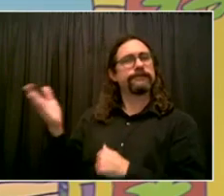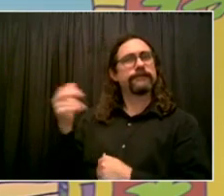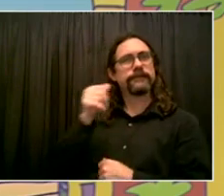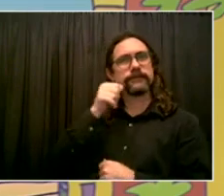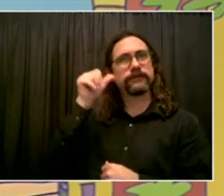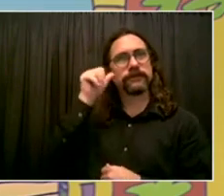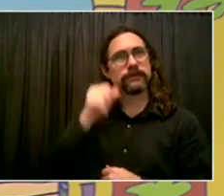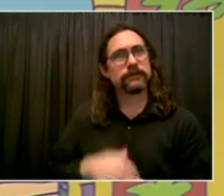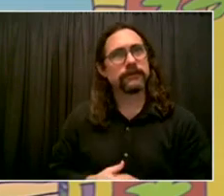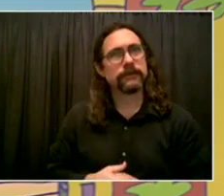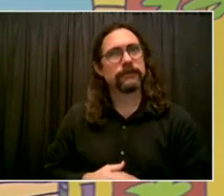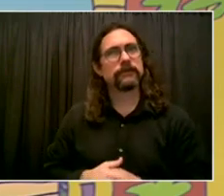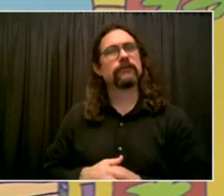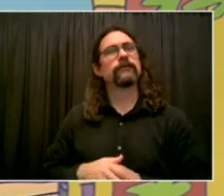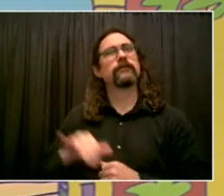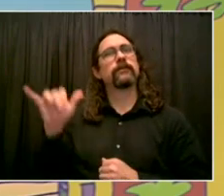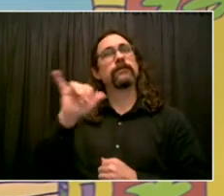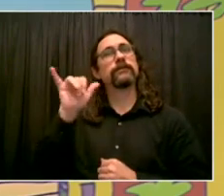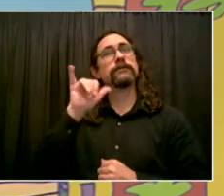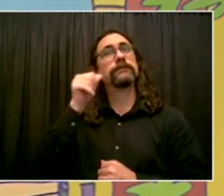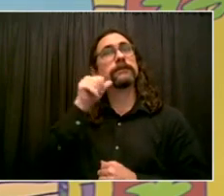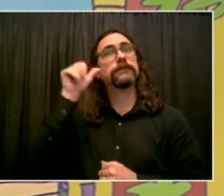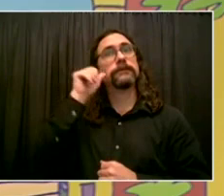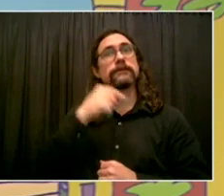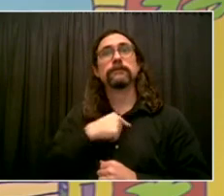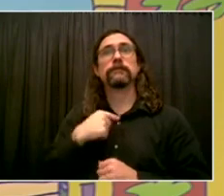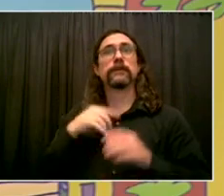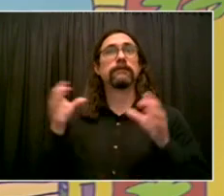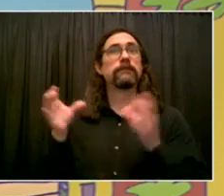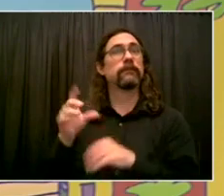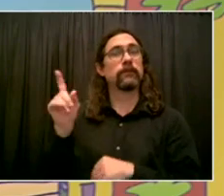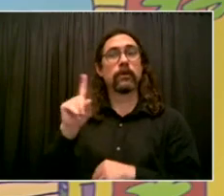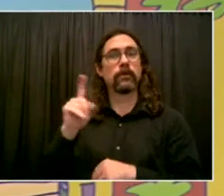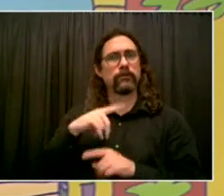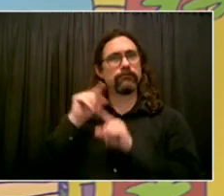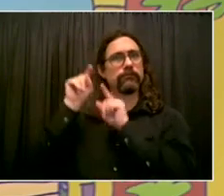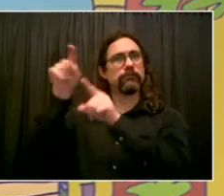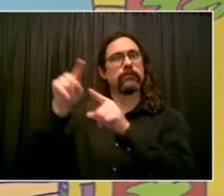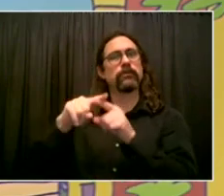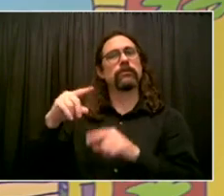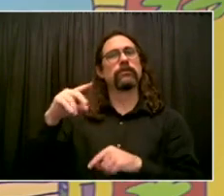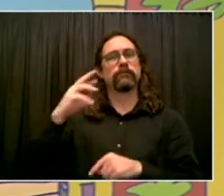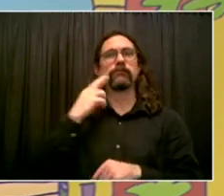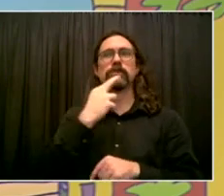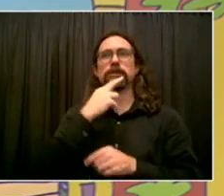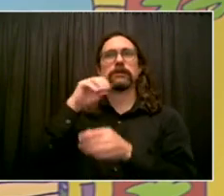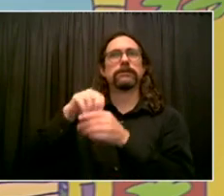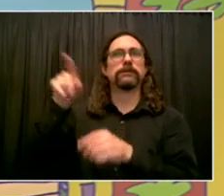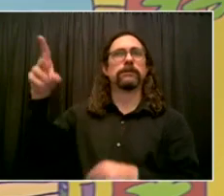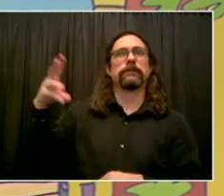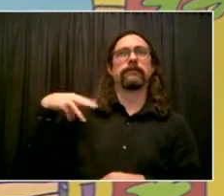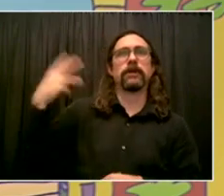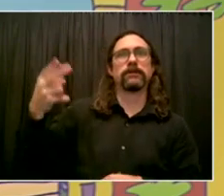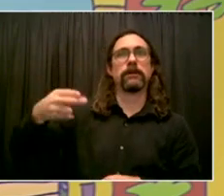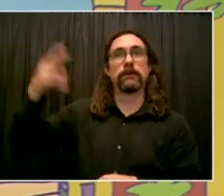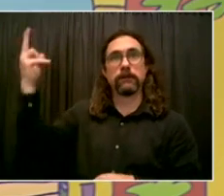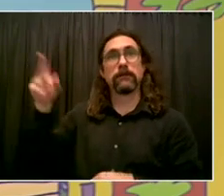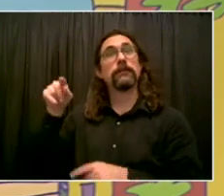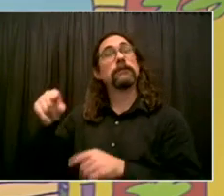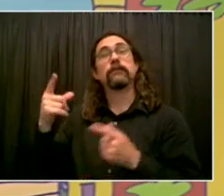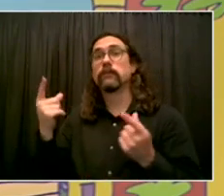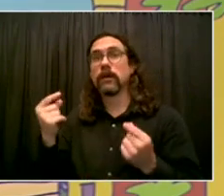Manhattan, in Washington Heights, at Havana Heights, an incredible restaurant up in Washington Heights. Cuban food in Washington